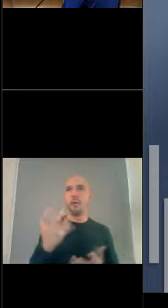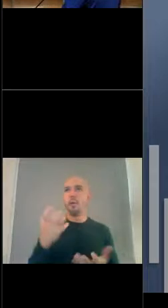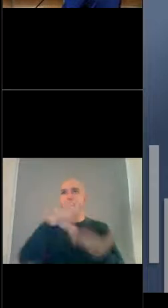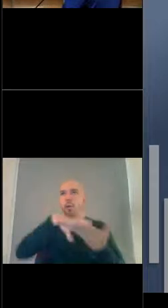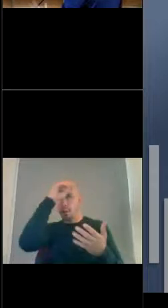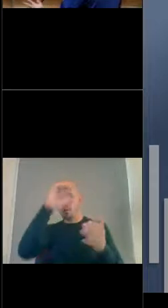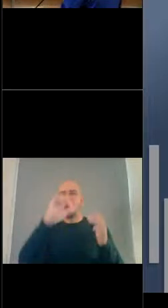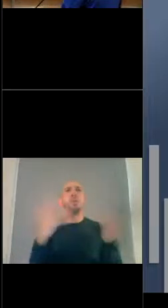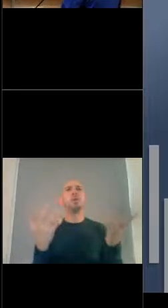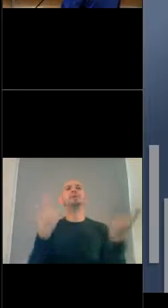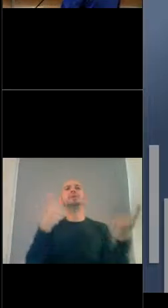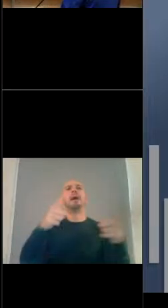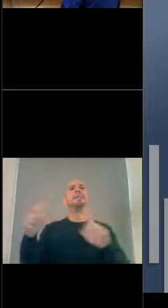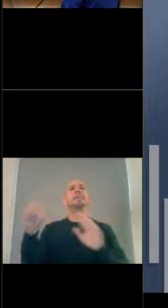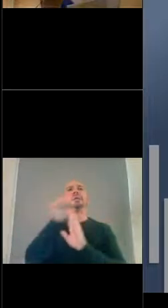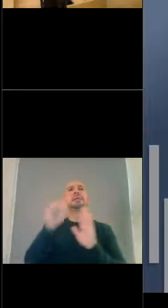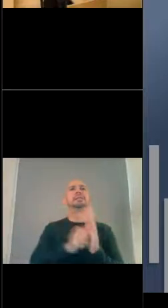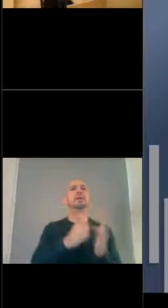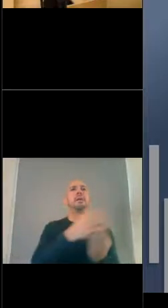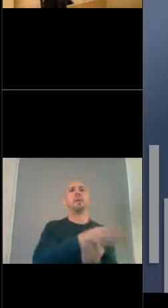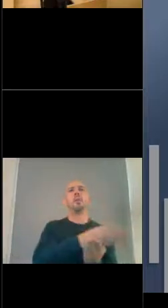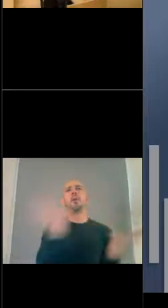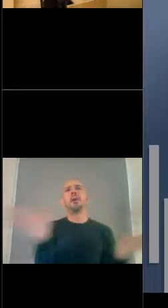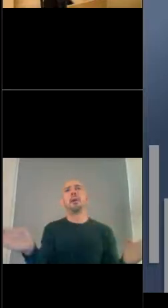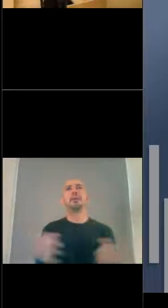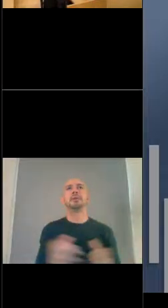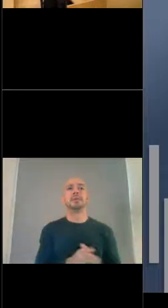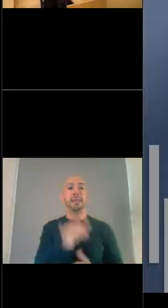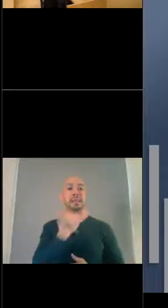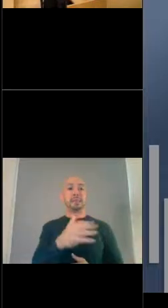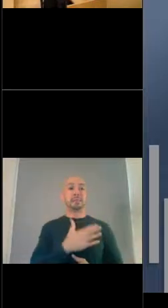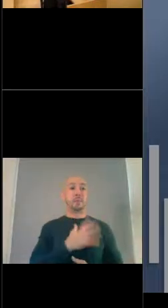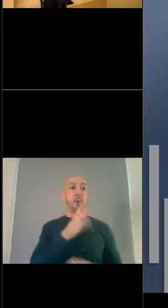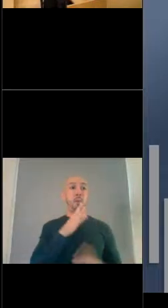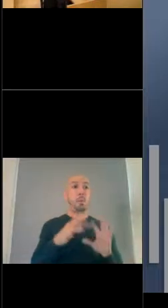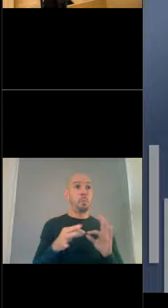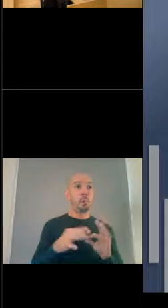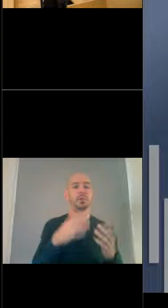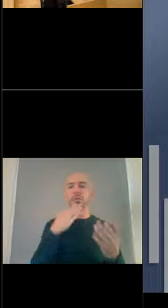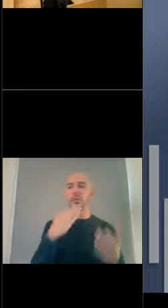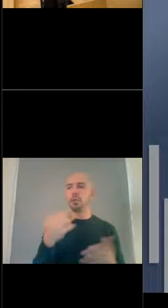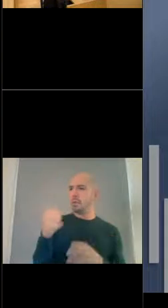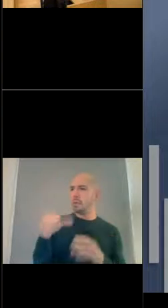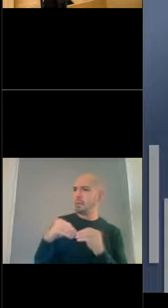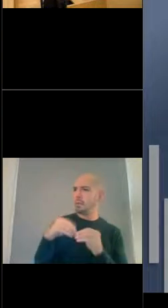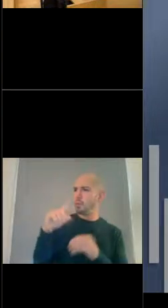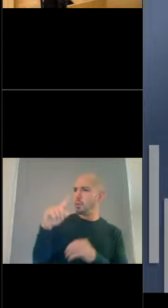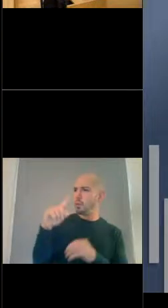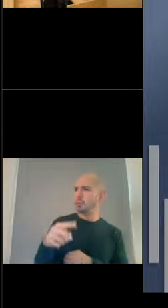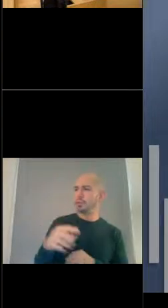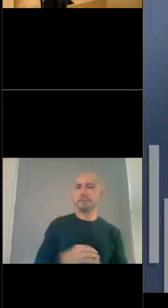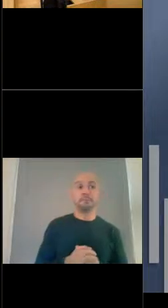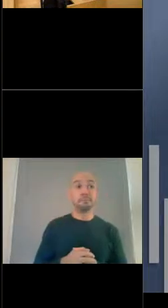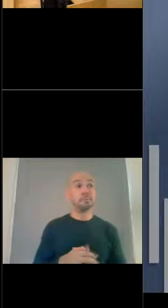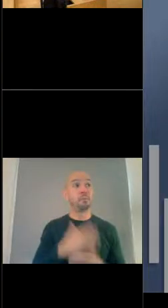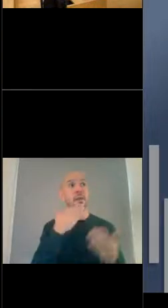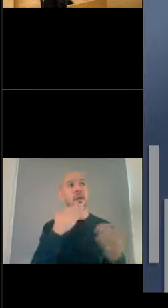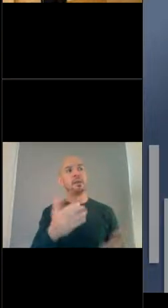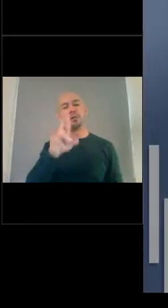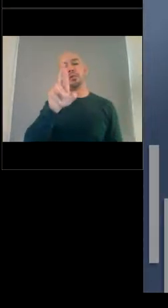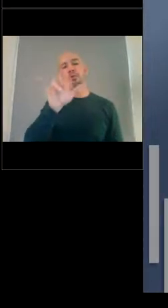statewide that that's those are my remarks thank you great thank you any questions okay thank you ryan